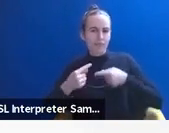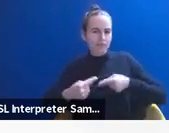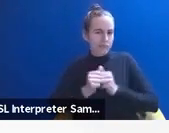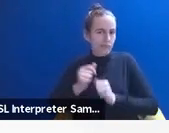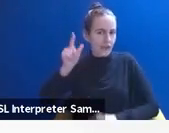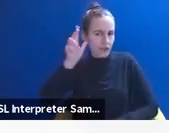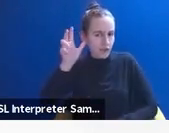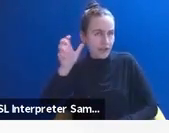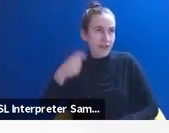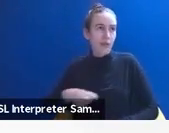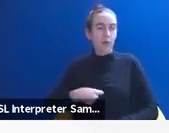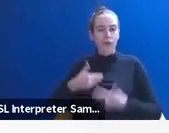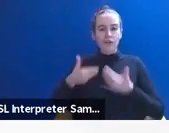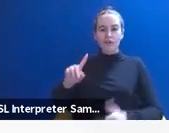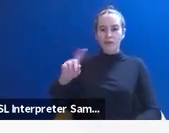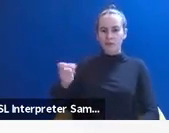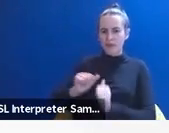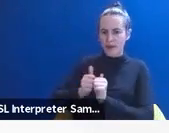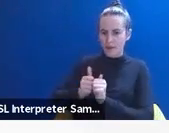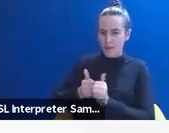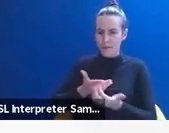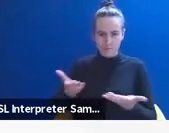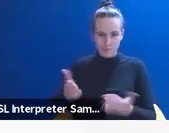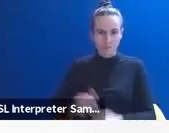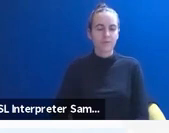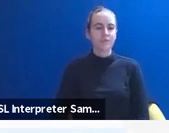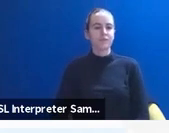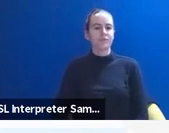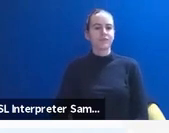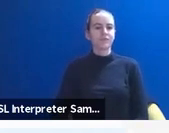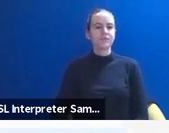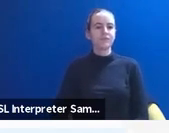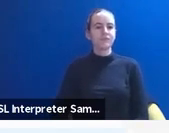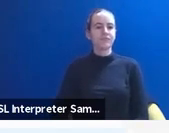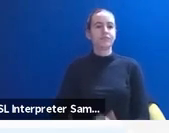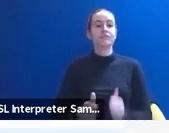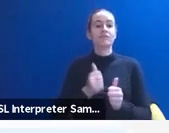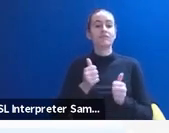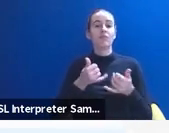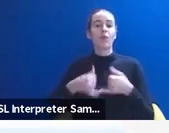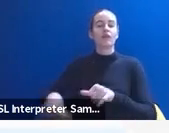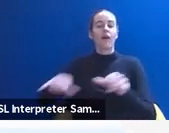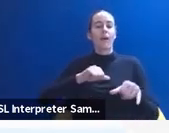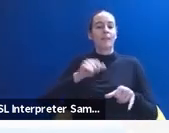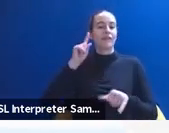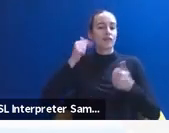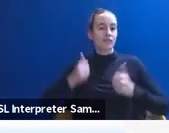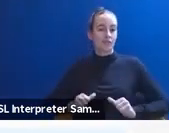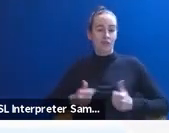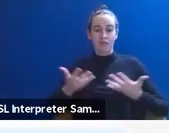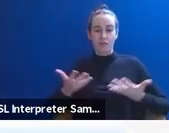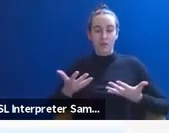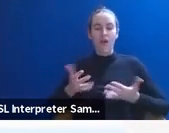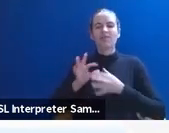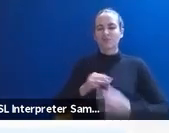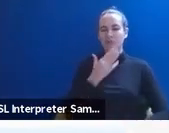do we make a diagnosis of that? So the most common type of hearing loss, as Dr. Gaffney already mentioned, related to